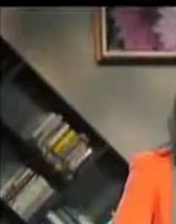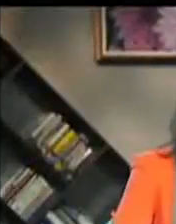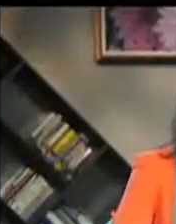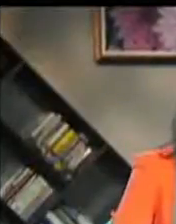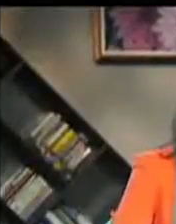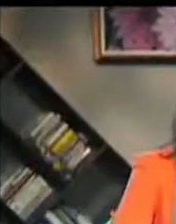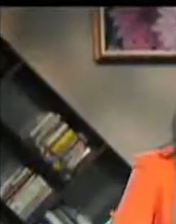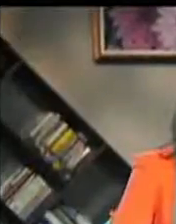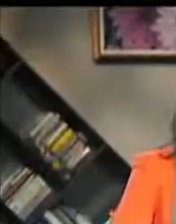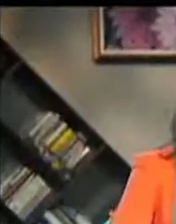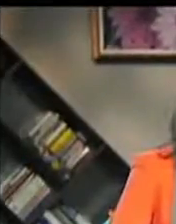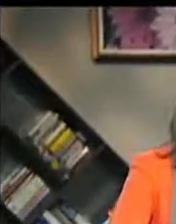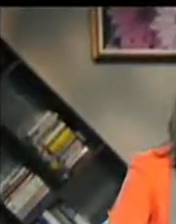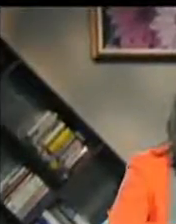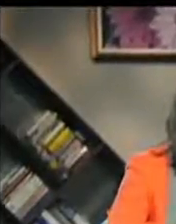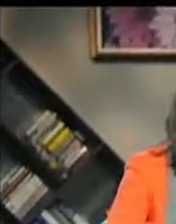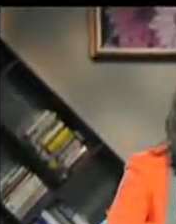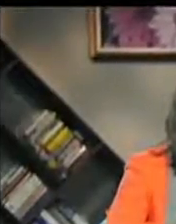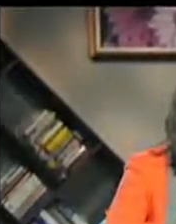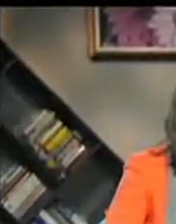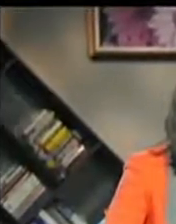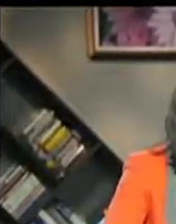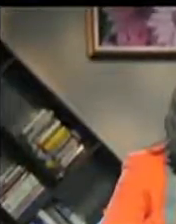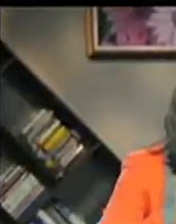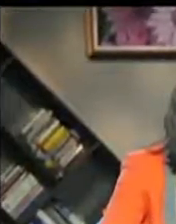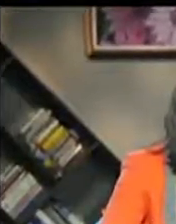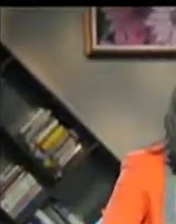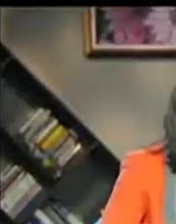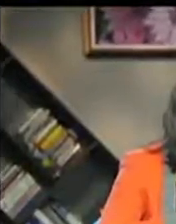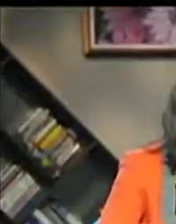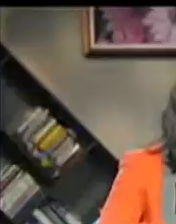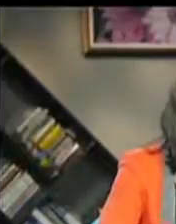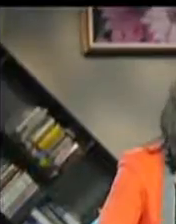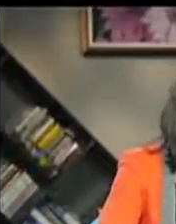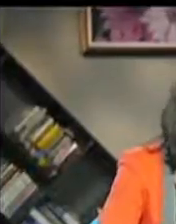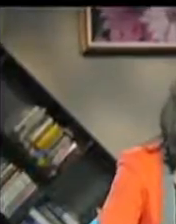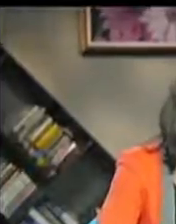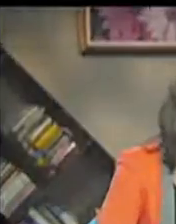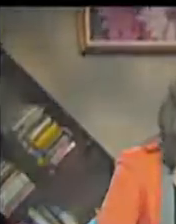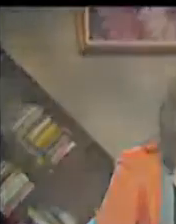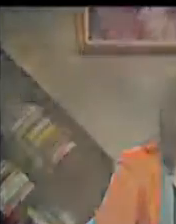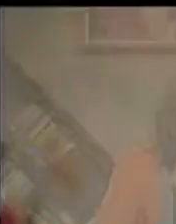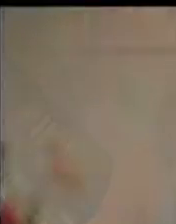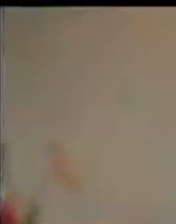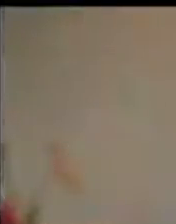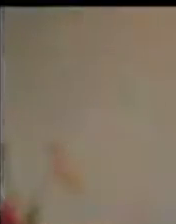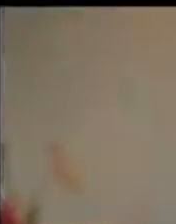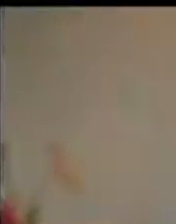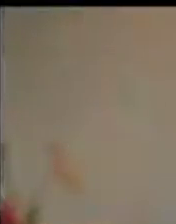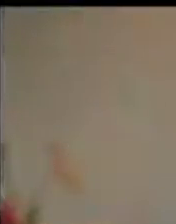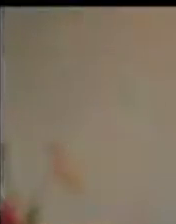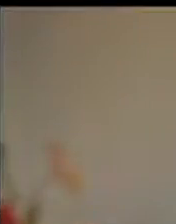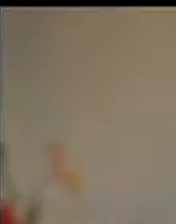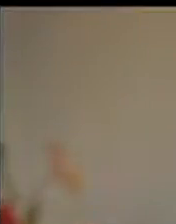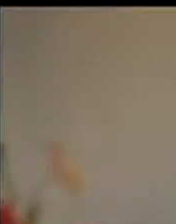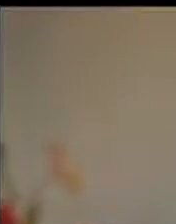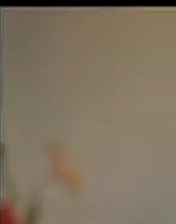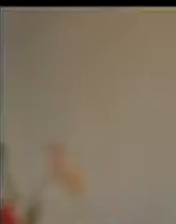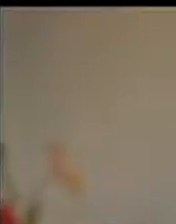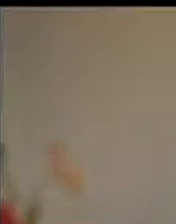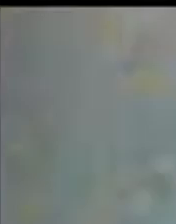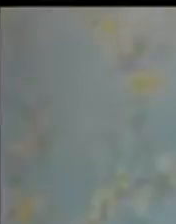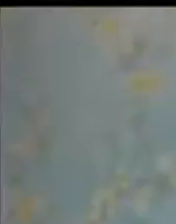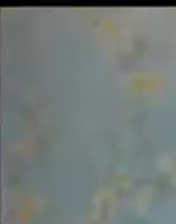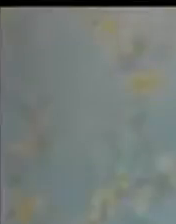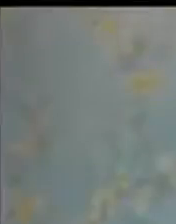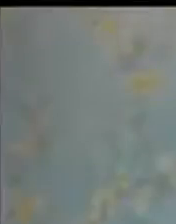A very big hello to you, ladies. It's great to be with you on the show again. Yes. Welcome to Living the Life. Marriage is where the work really